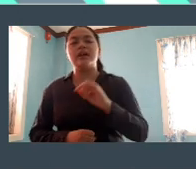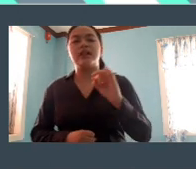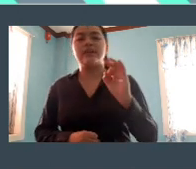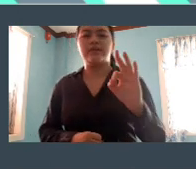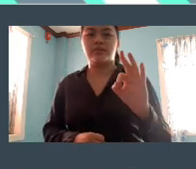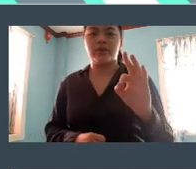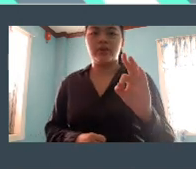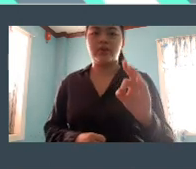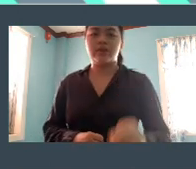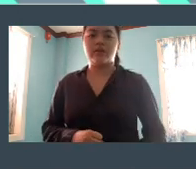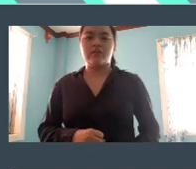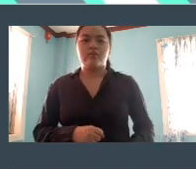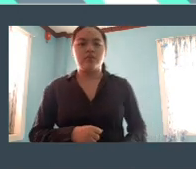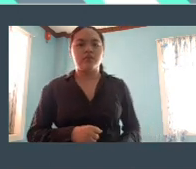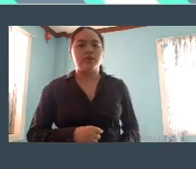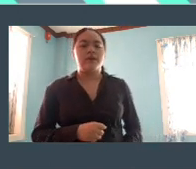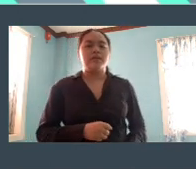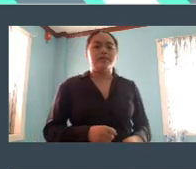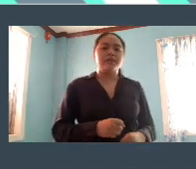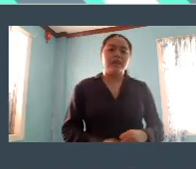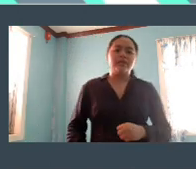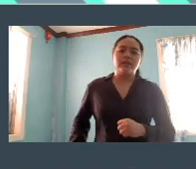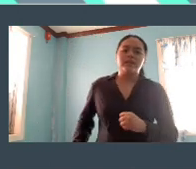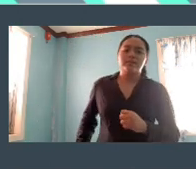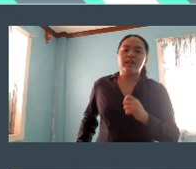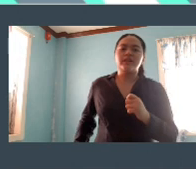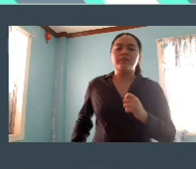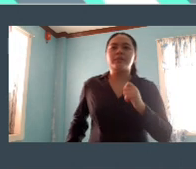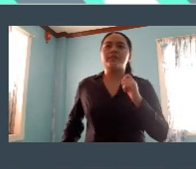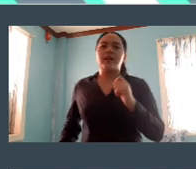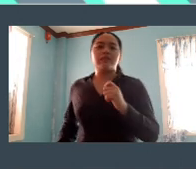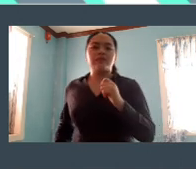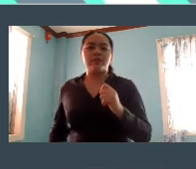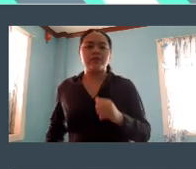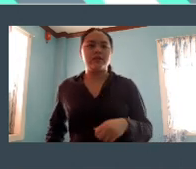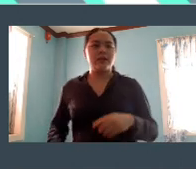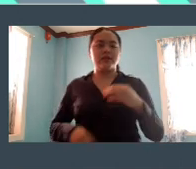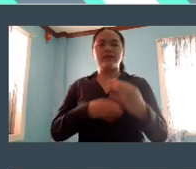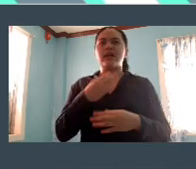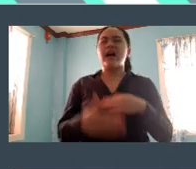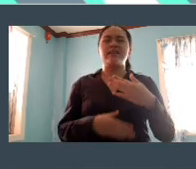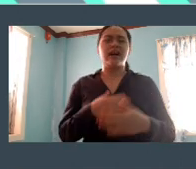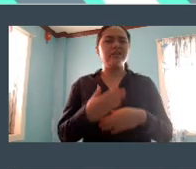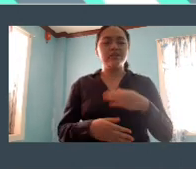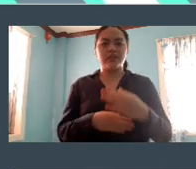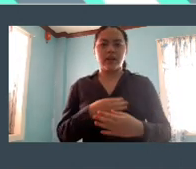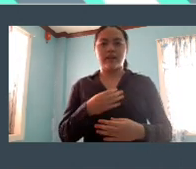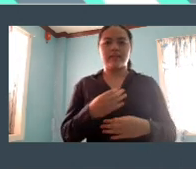lastly the liverworts. So next is we're gonna tackle first, and let's